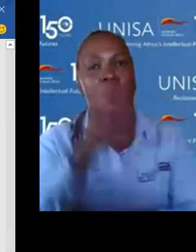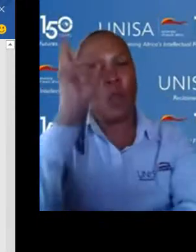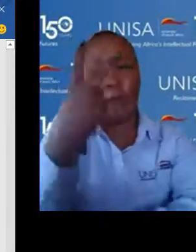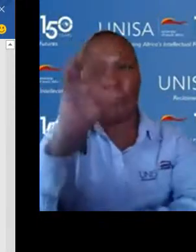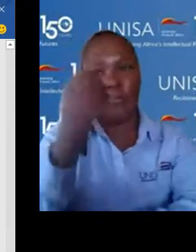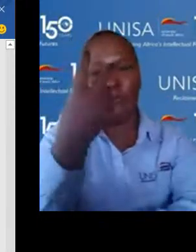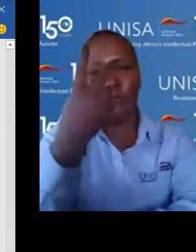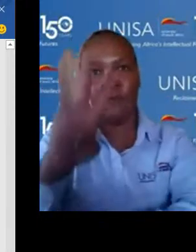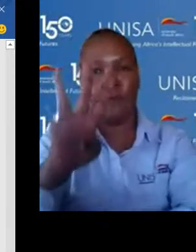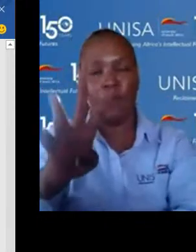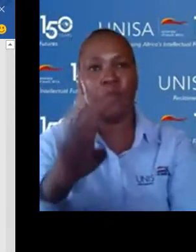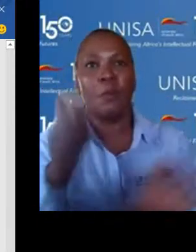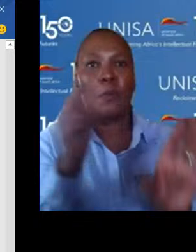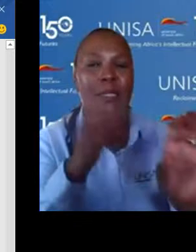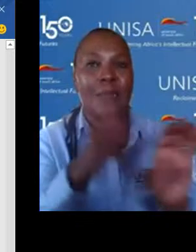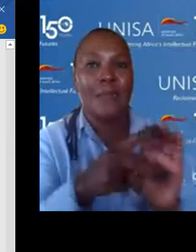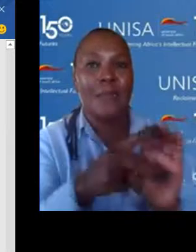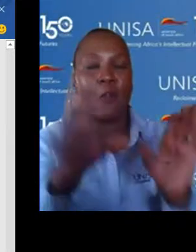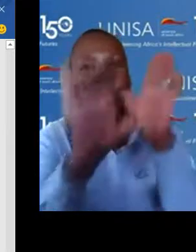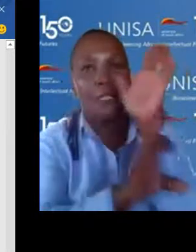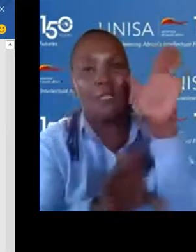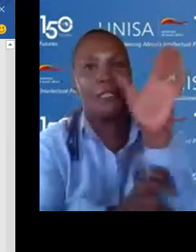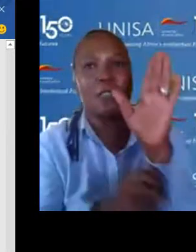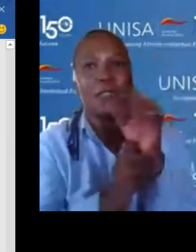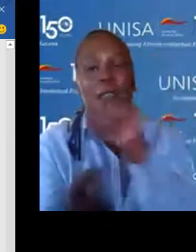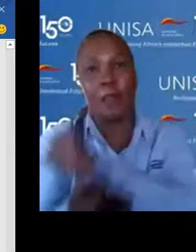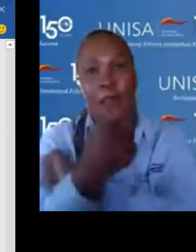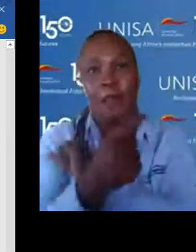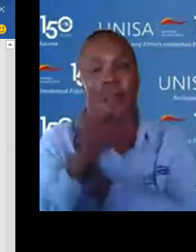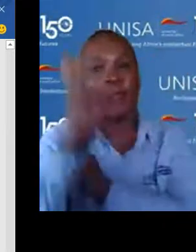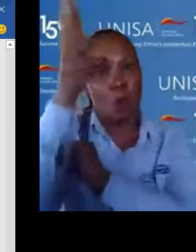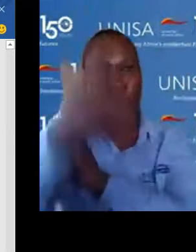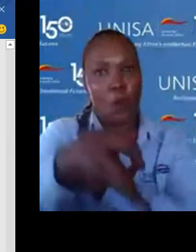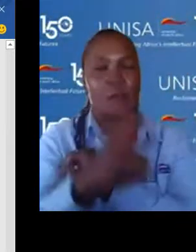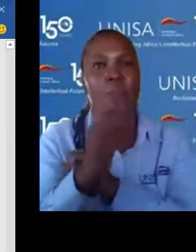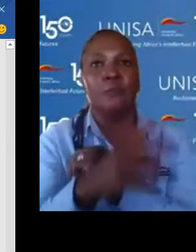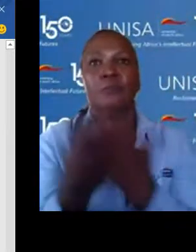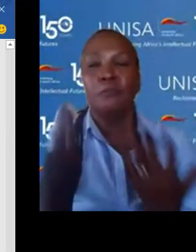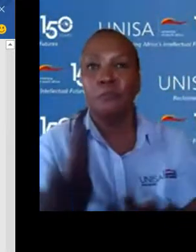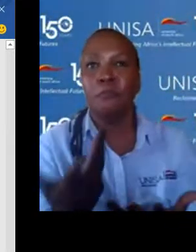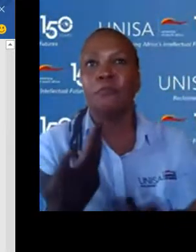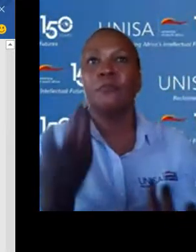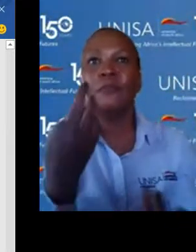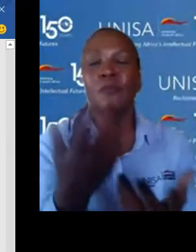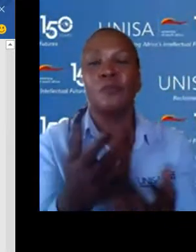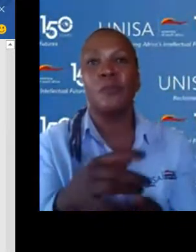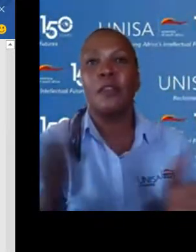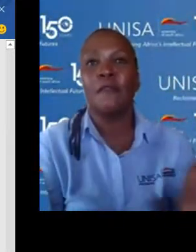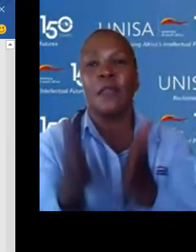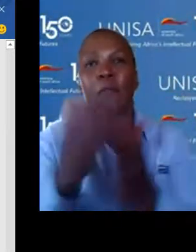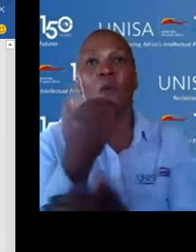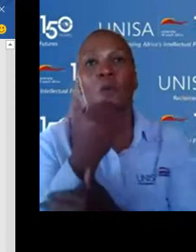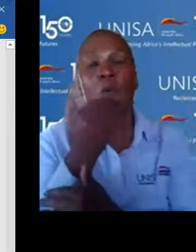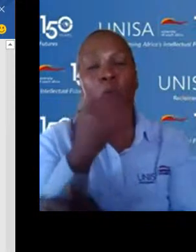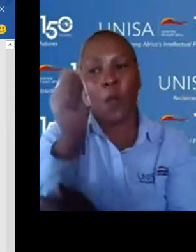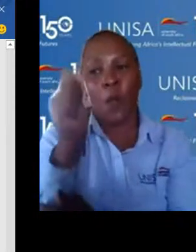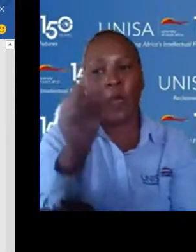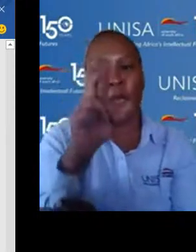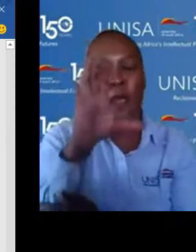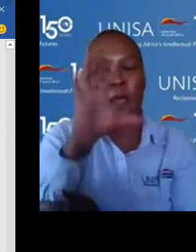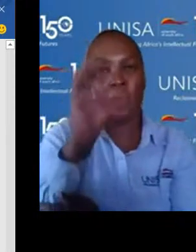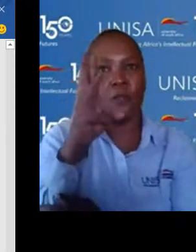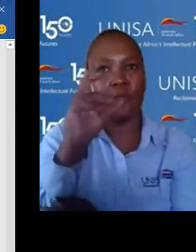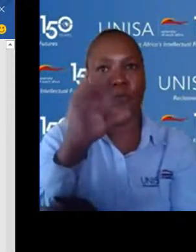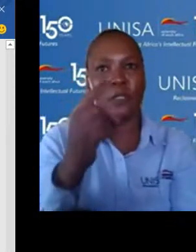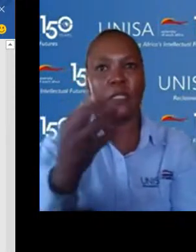in Constitutional Summit, which will be facilitated by ACSWID sometime in March